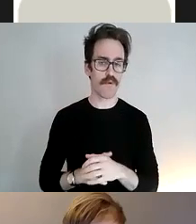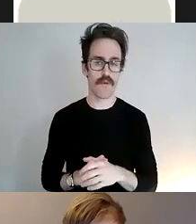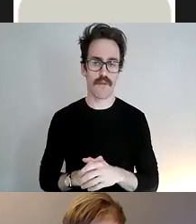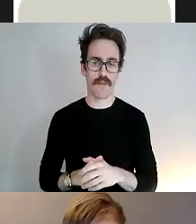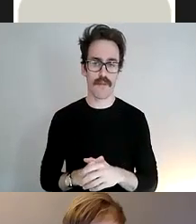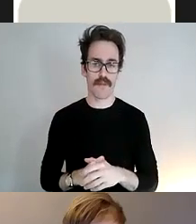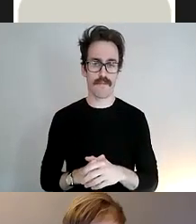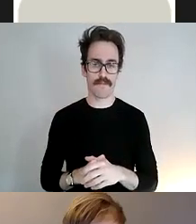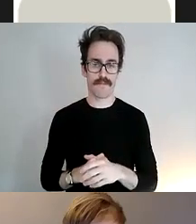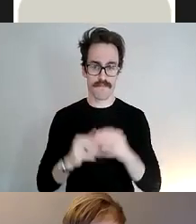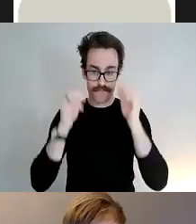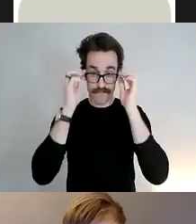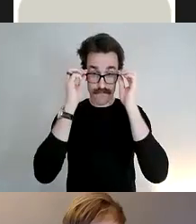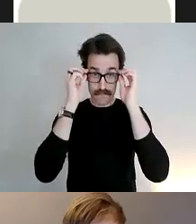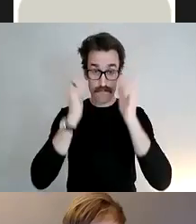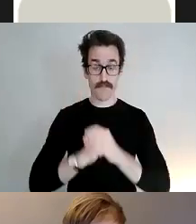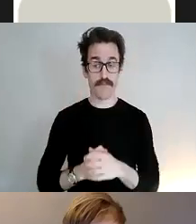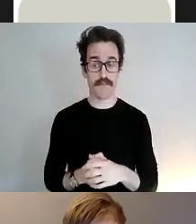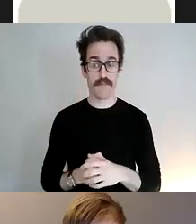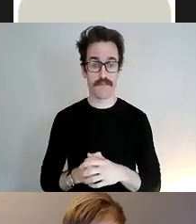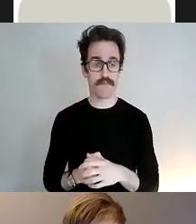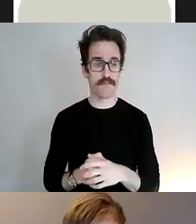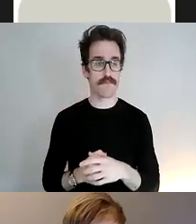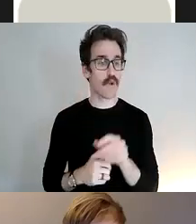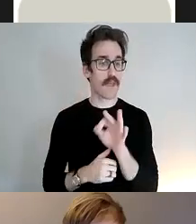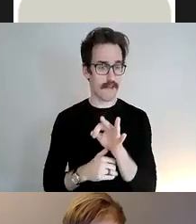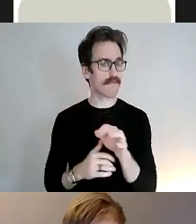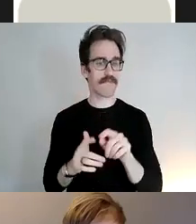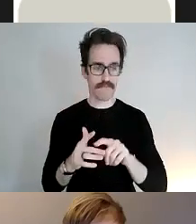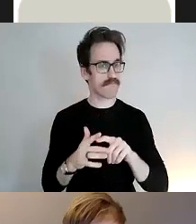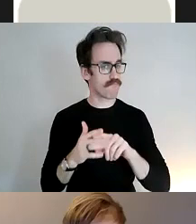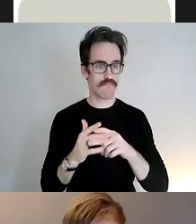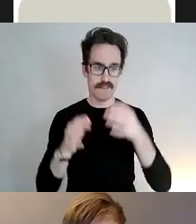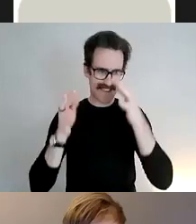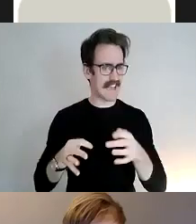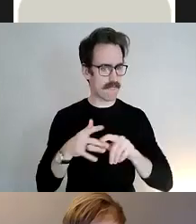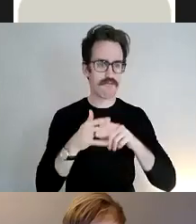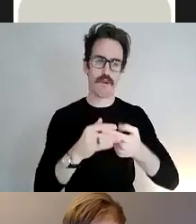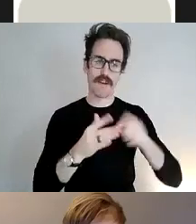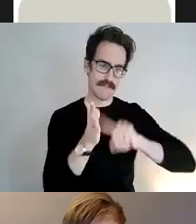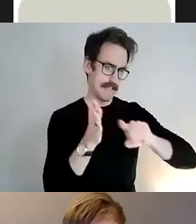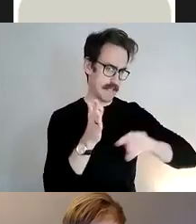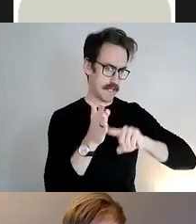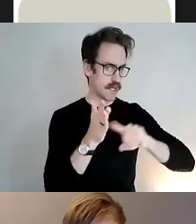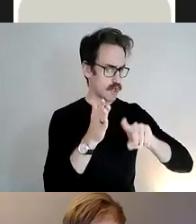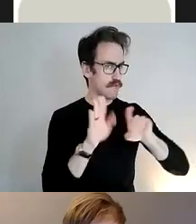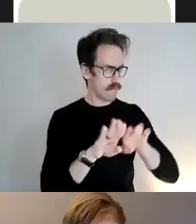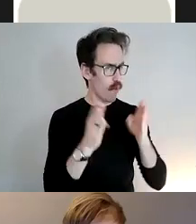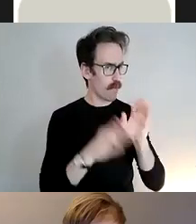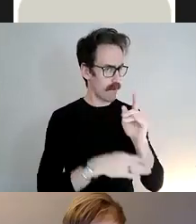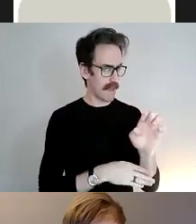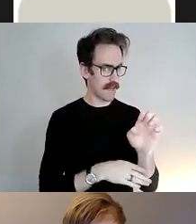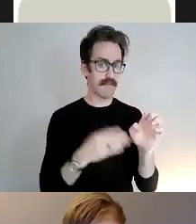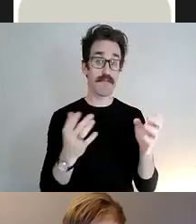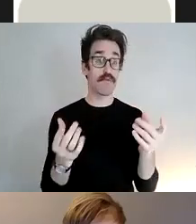Okay, so the next step, so let's say that this does get bumped up to an investigation. The next step is for the investigator to gather information. So that